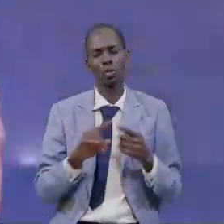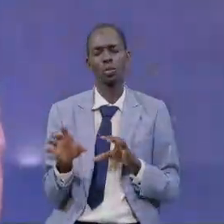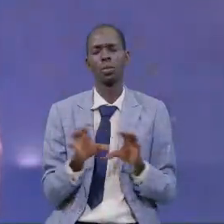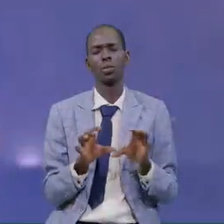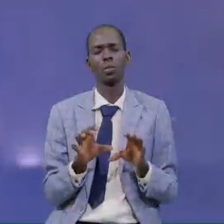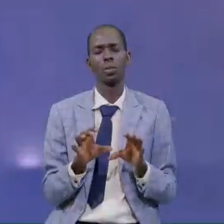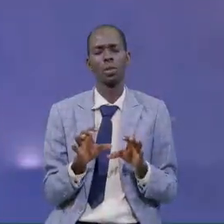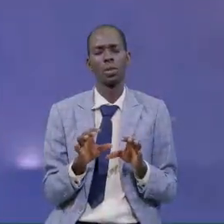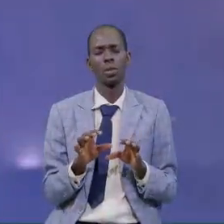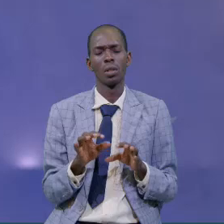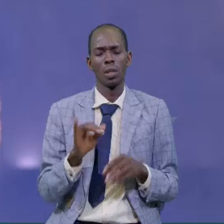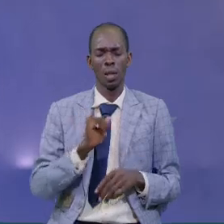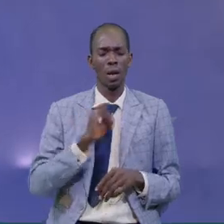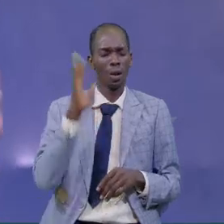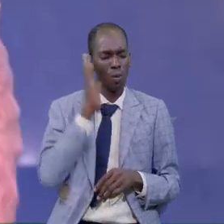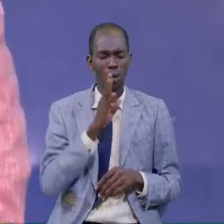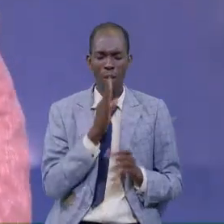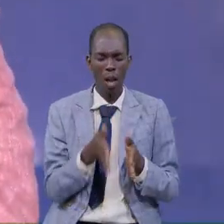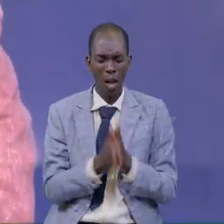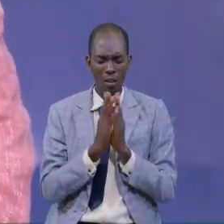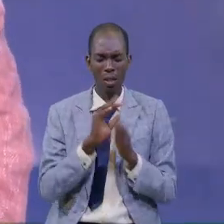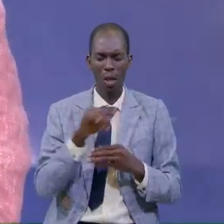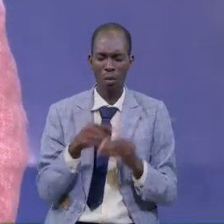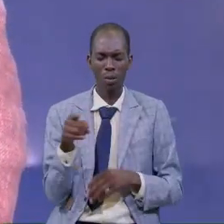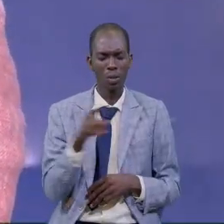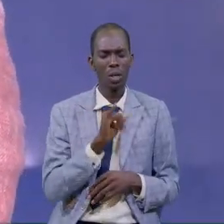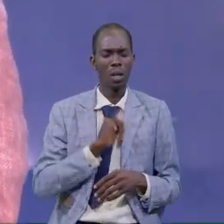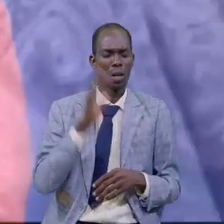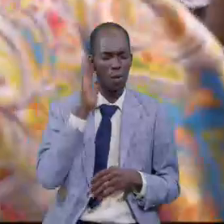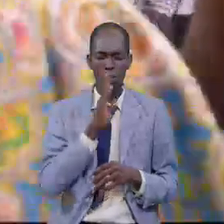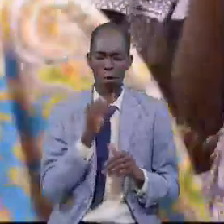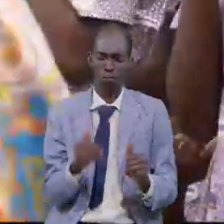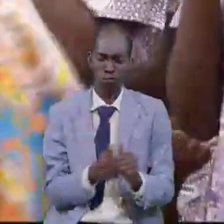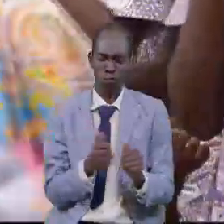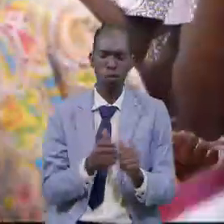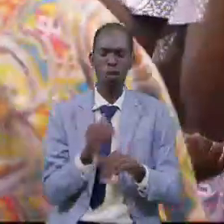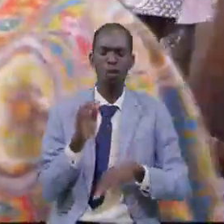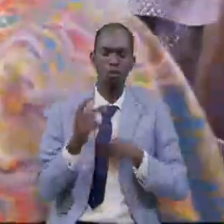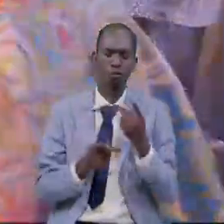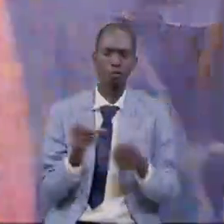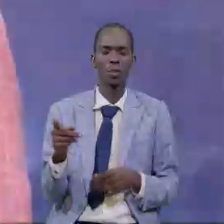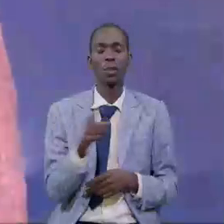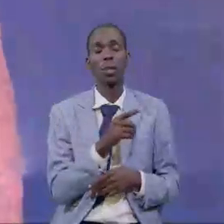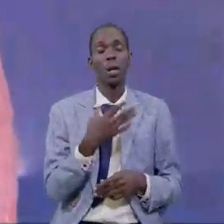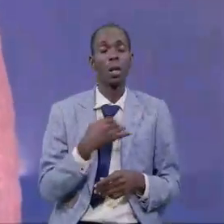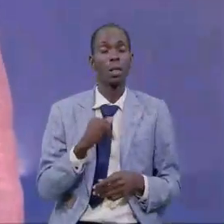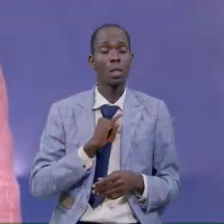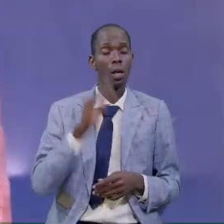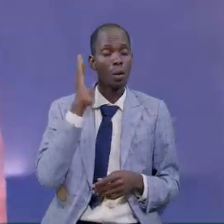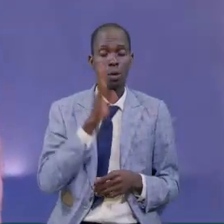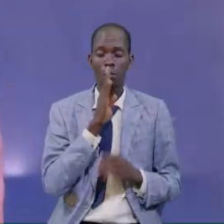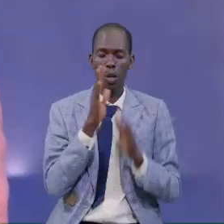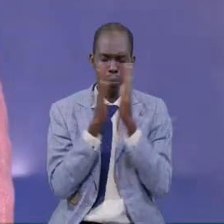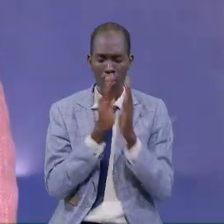asking of you. I'll be following up on you. And I'll be praying for you even when I